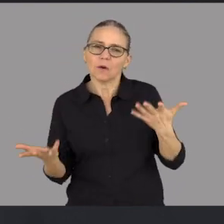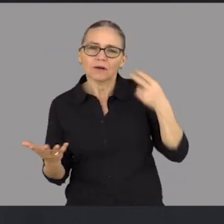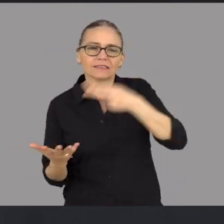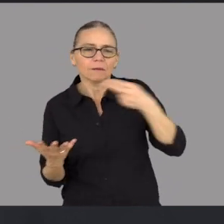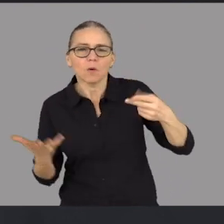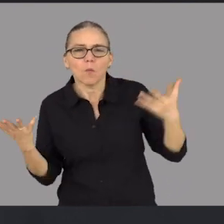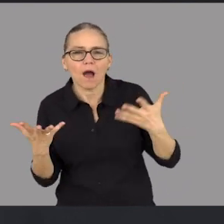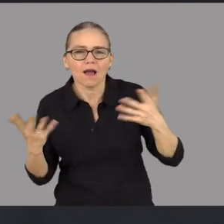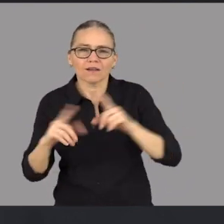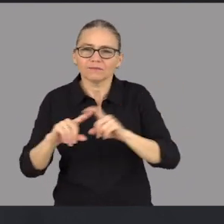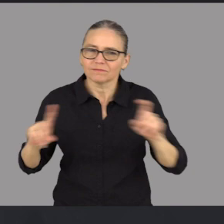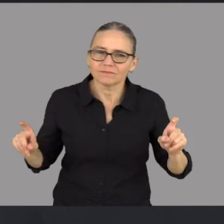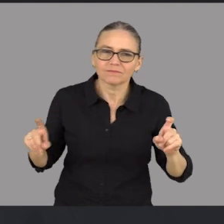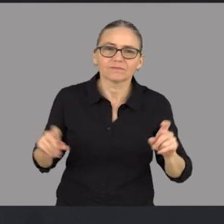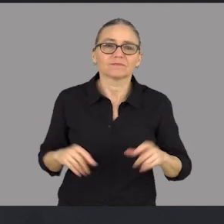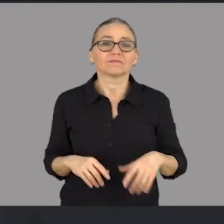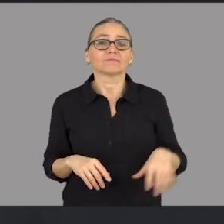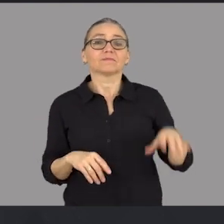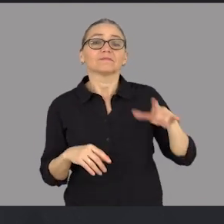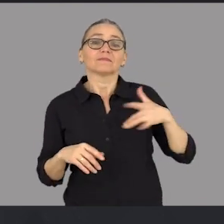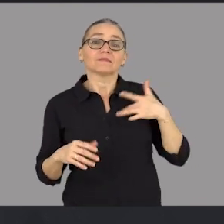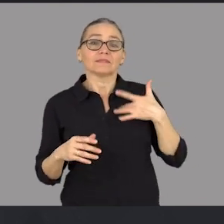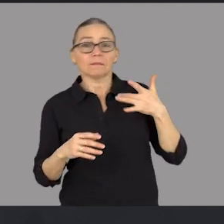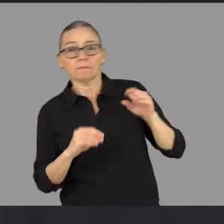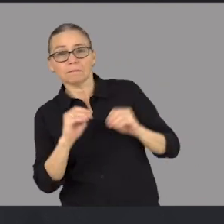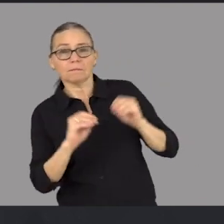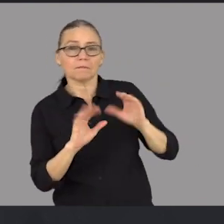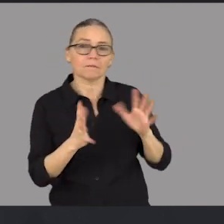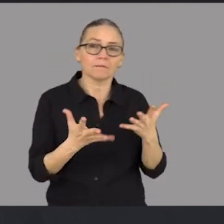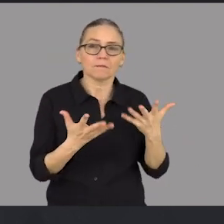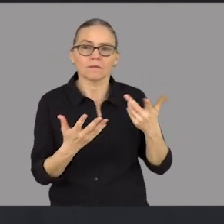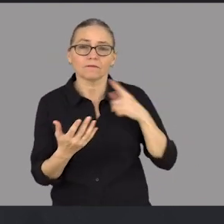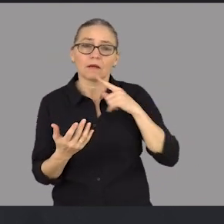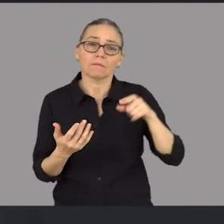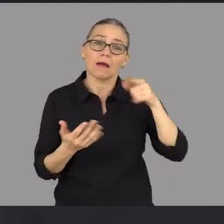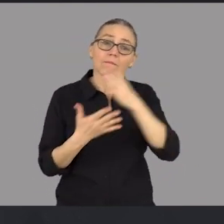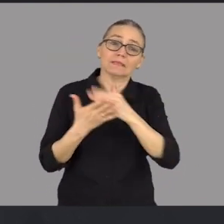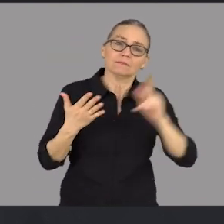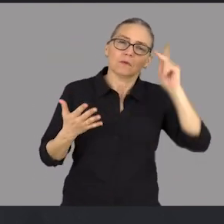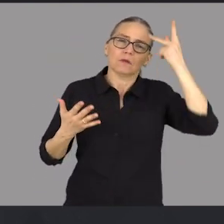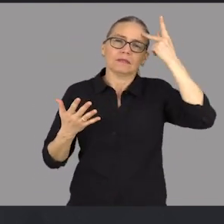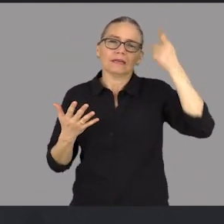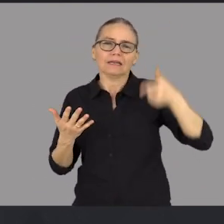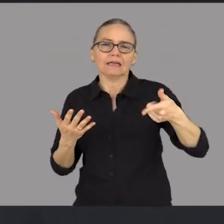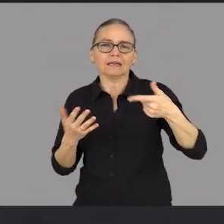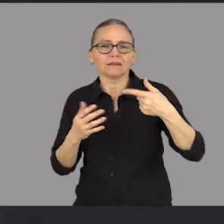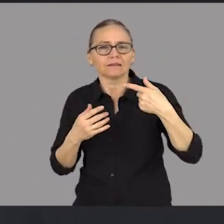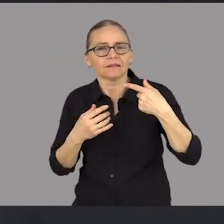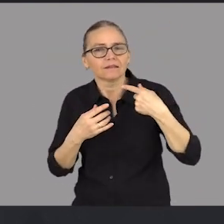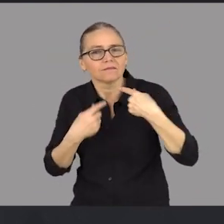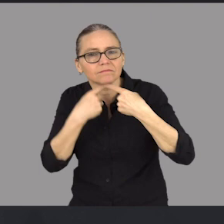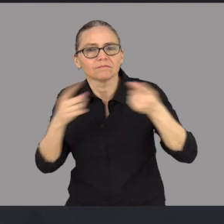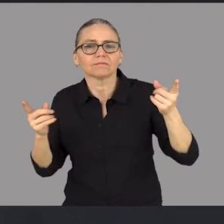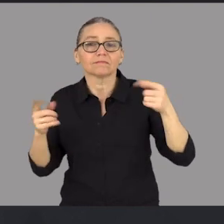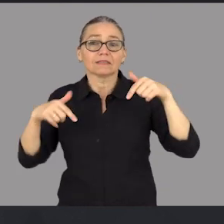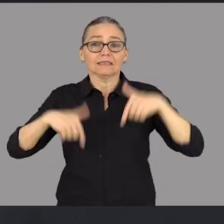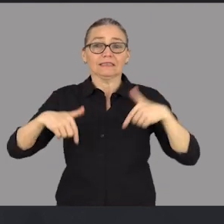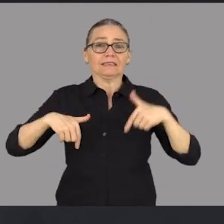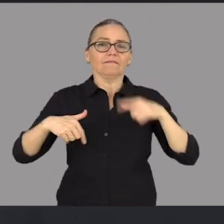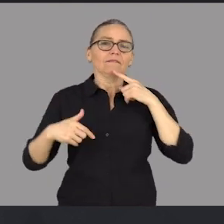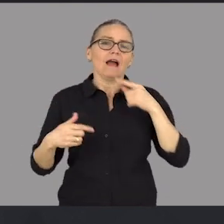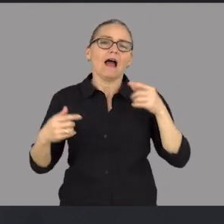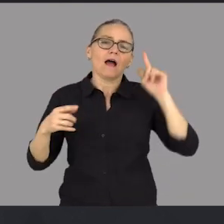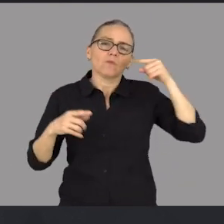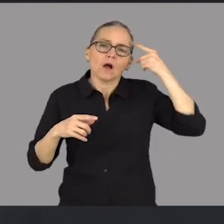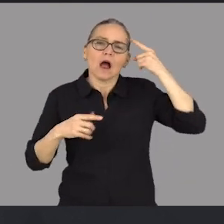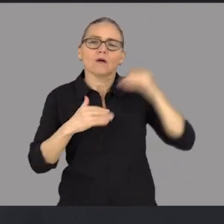invisible disabilities. So it's really hard to gauge that unless you have a real open disclosure